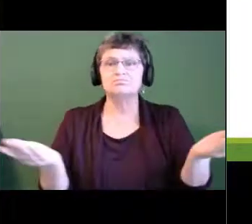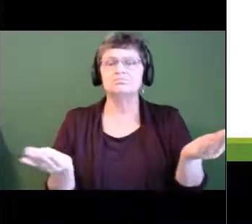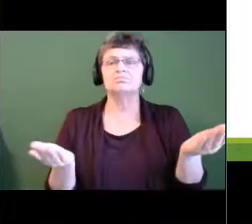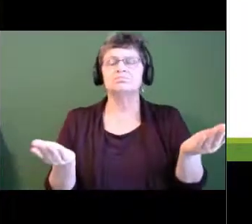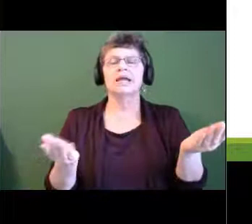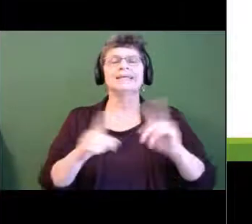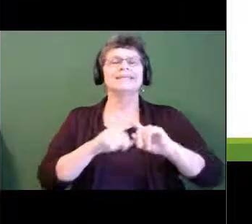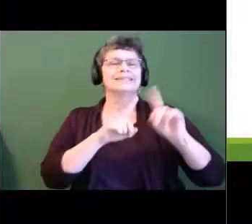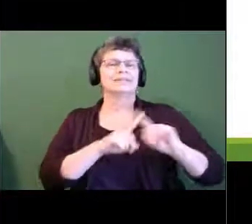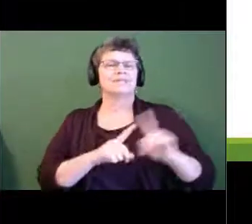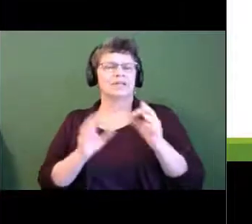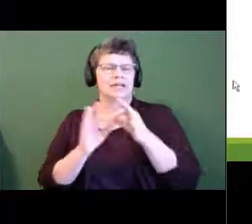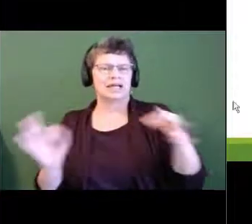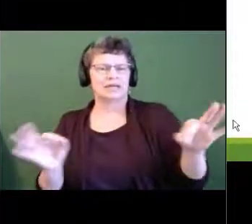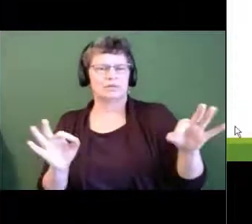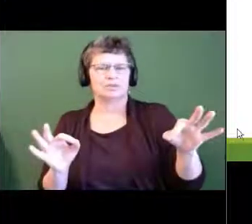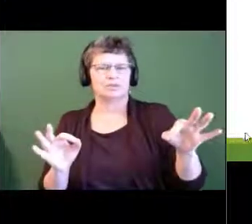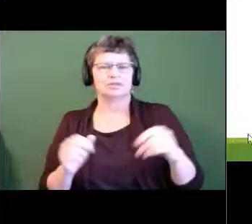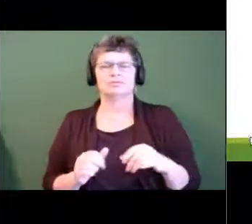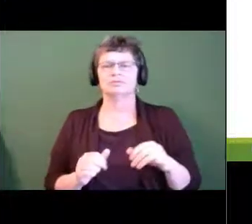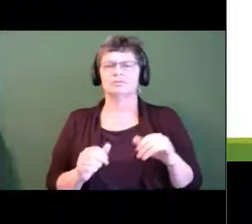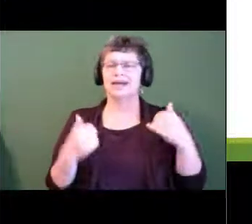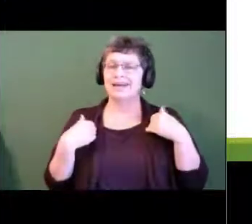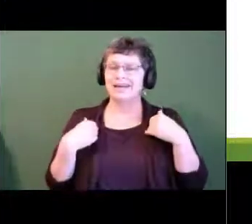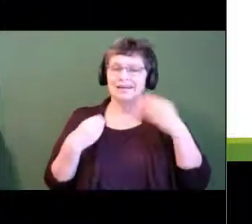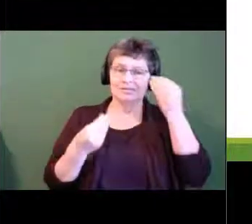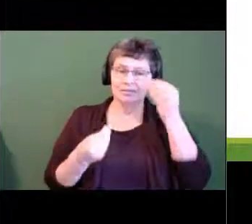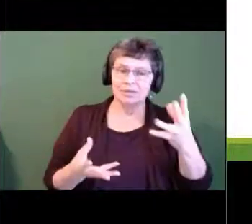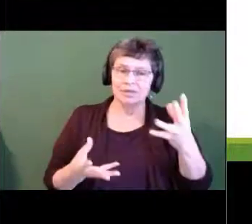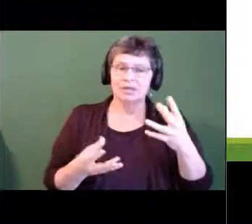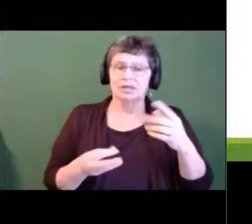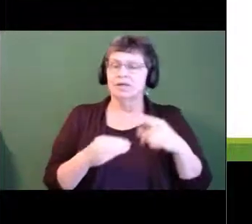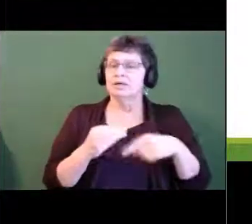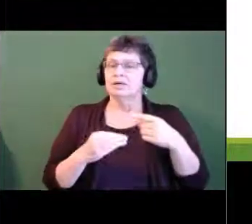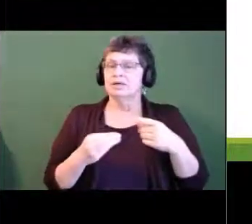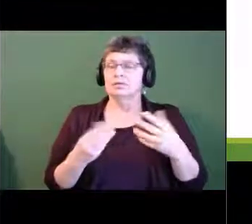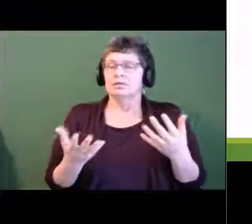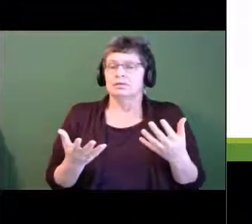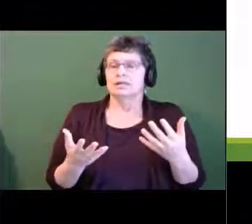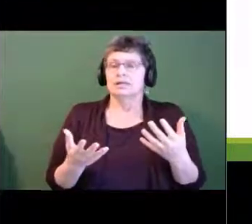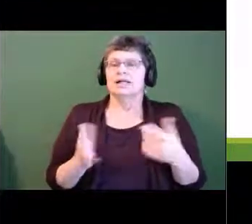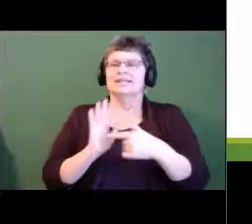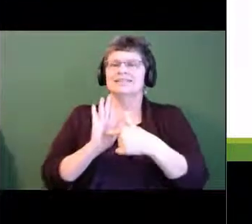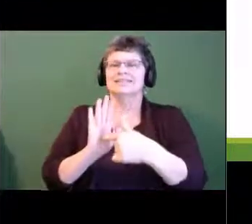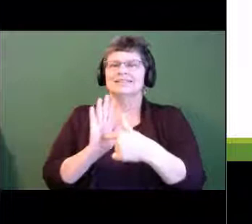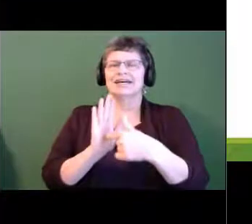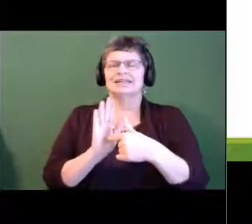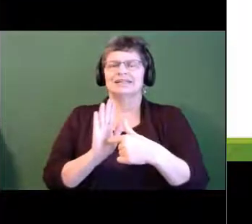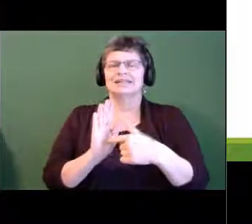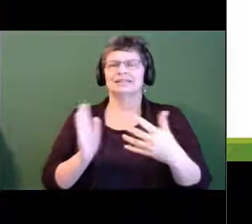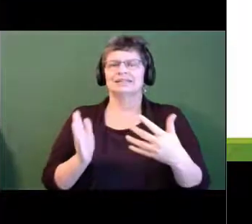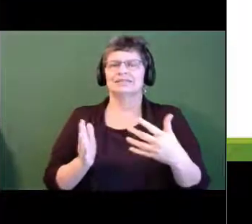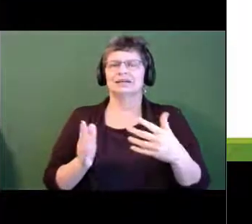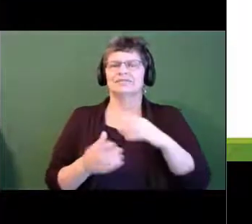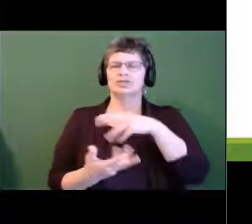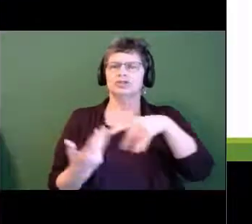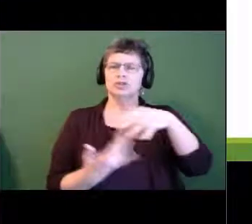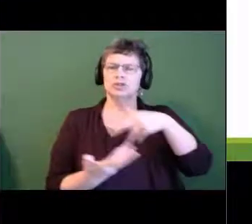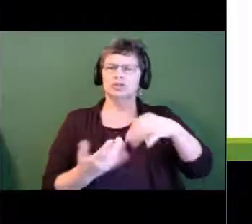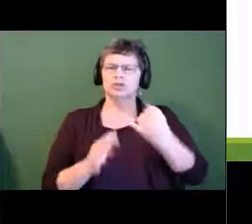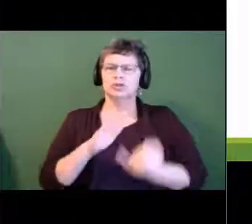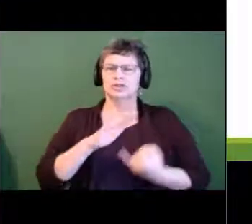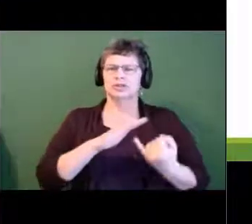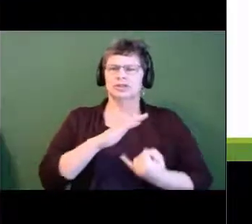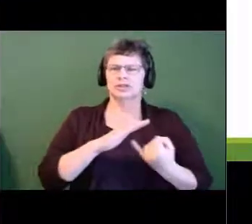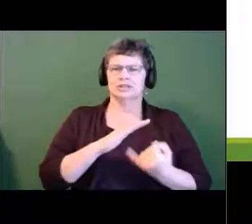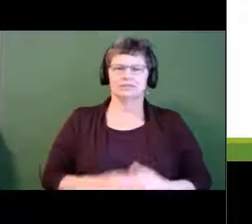social isolation. One of the things we did for facilitating community connections was to develop